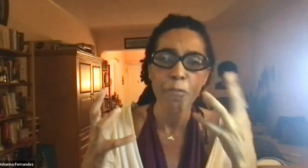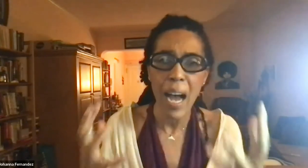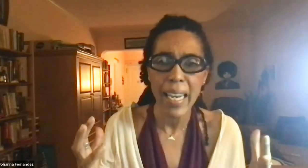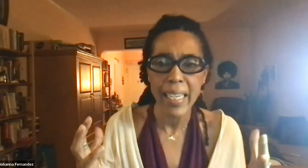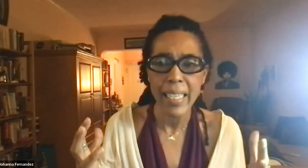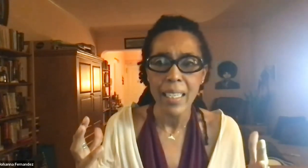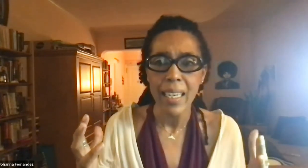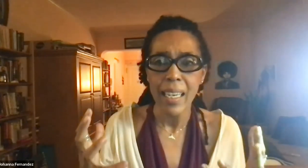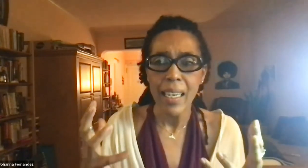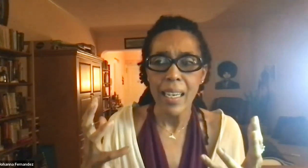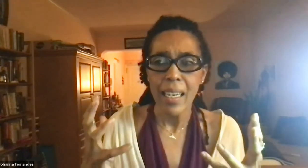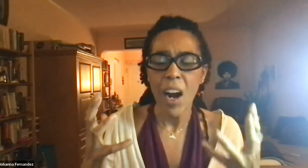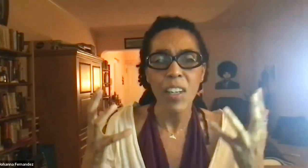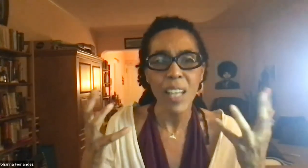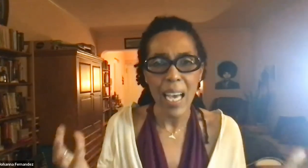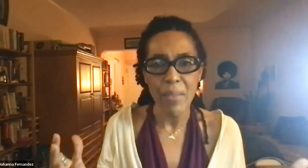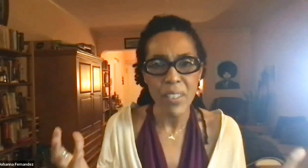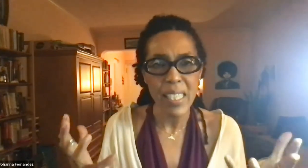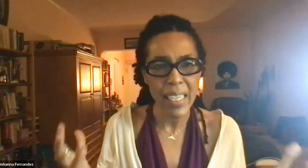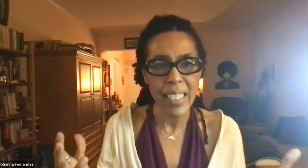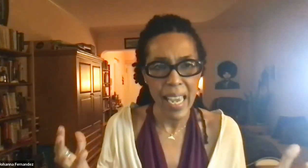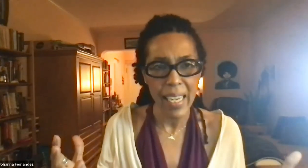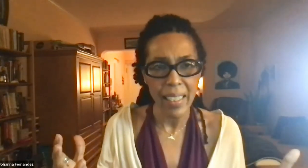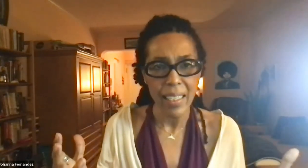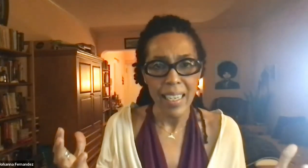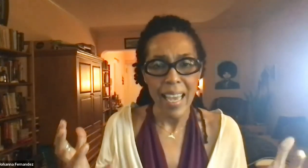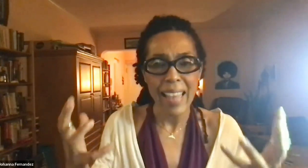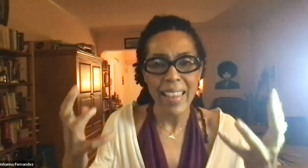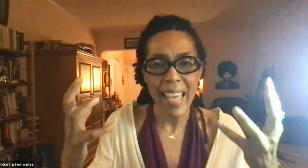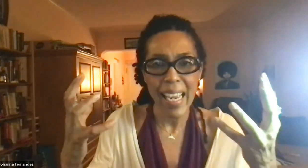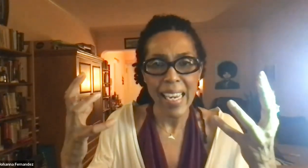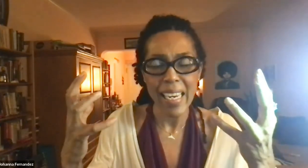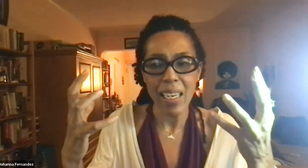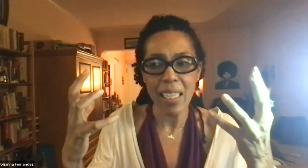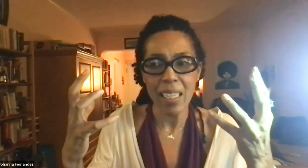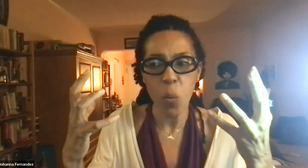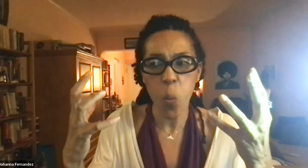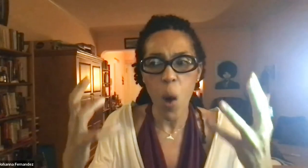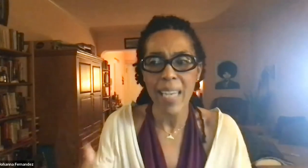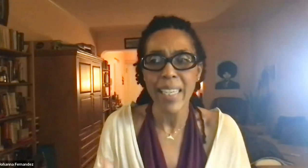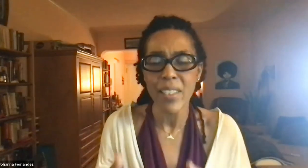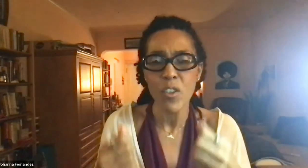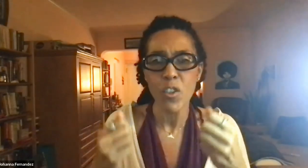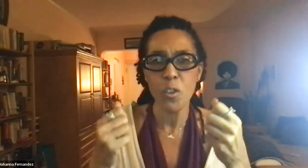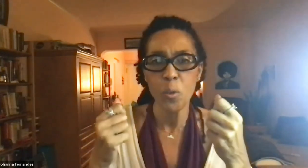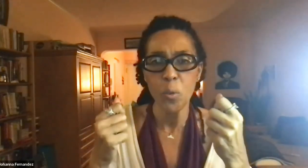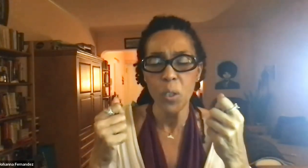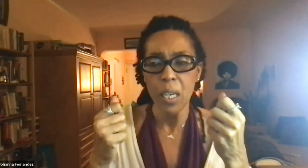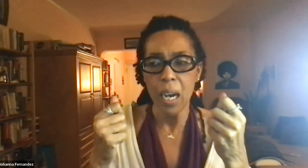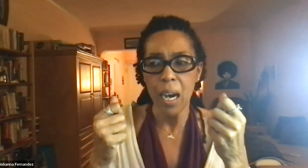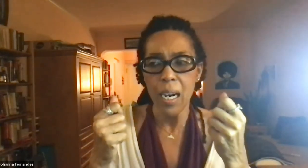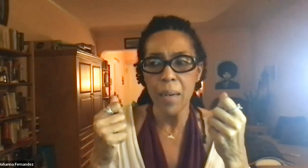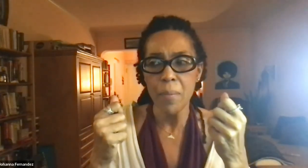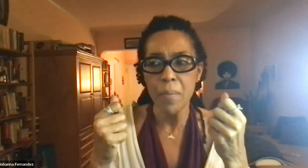that define our lives day to day. And they wanted